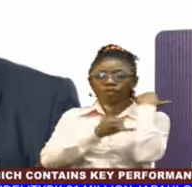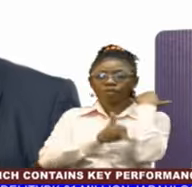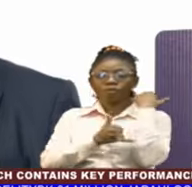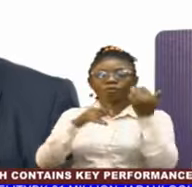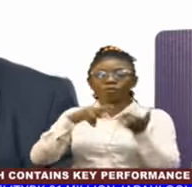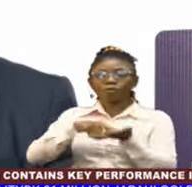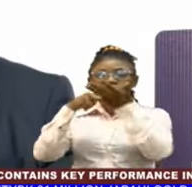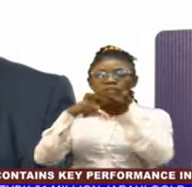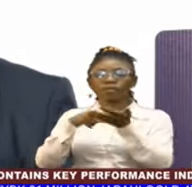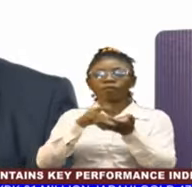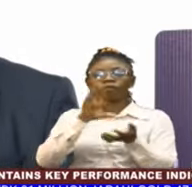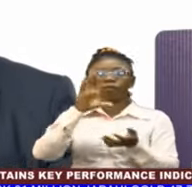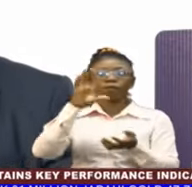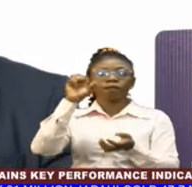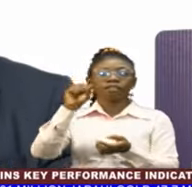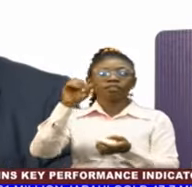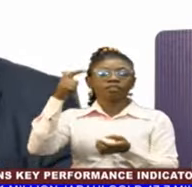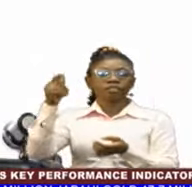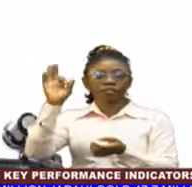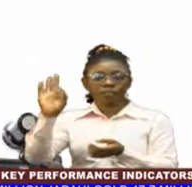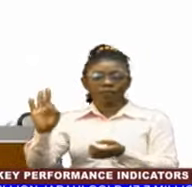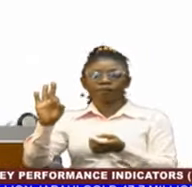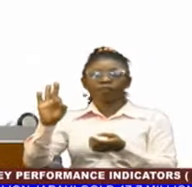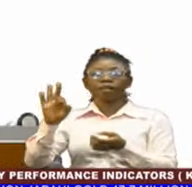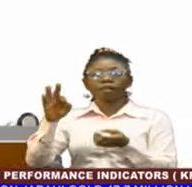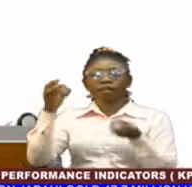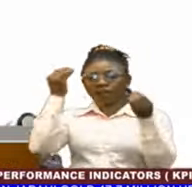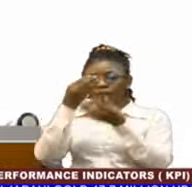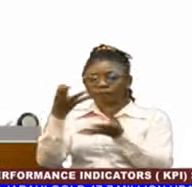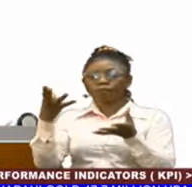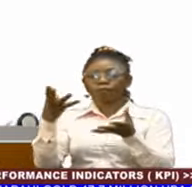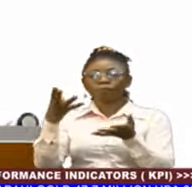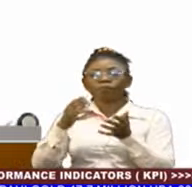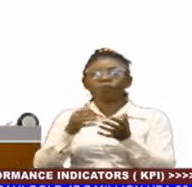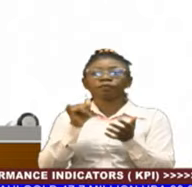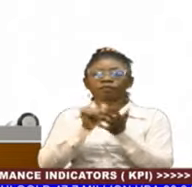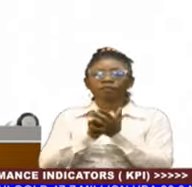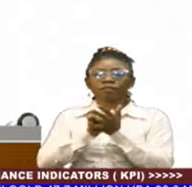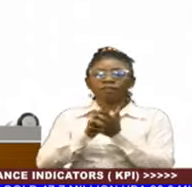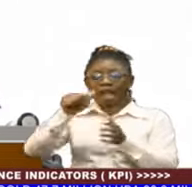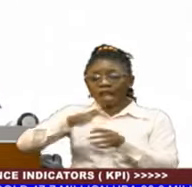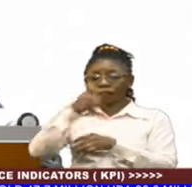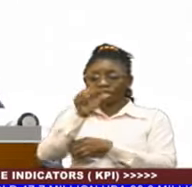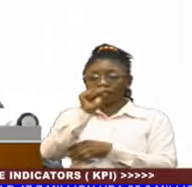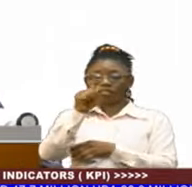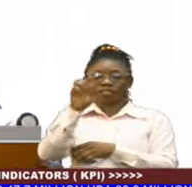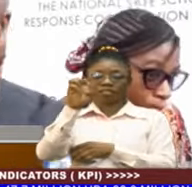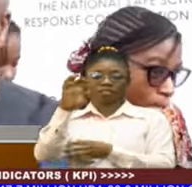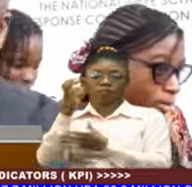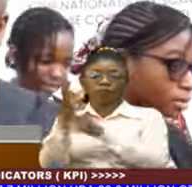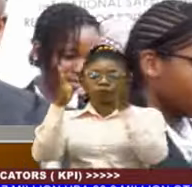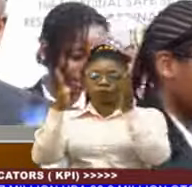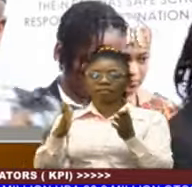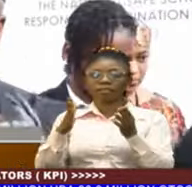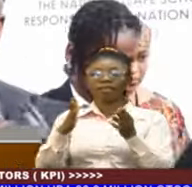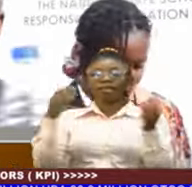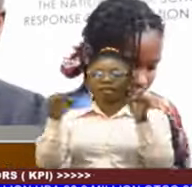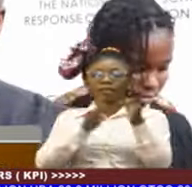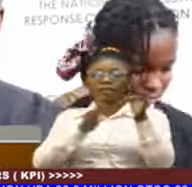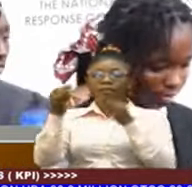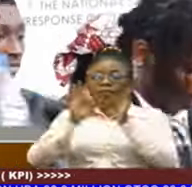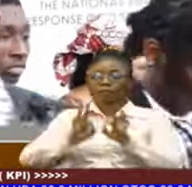Federation, Professor Bolaji Babatunde, Interior Minister Olubunmi Tunjiojo, and other stakeholders underscore the importance of